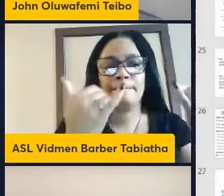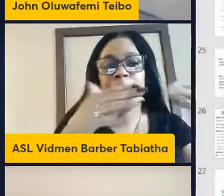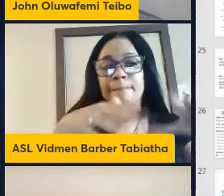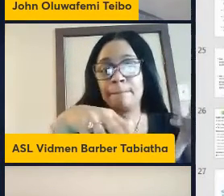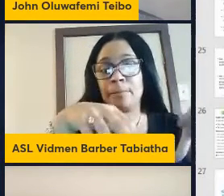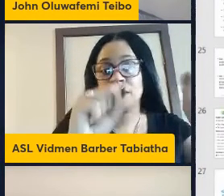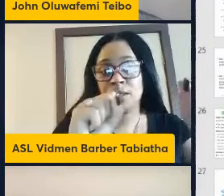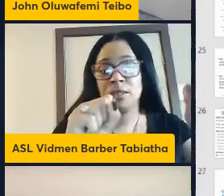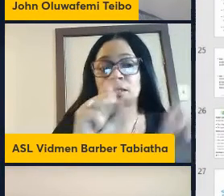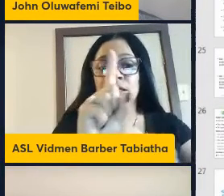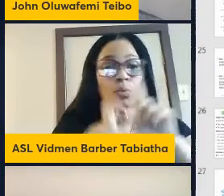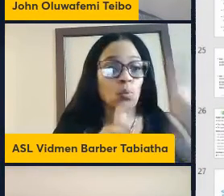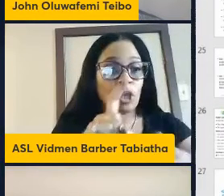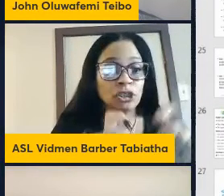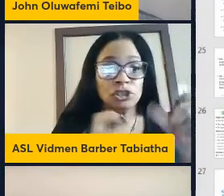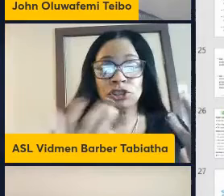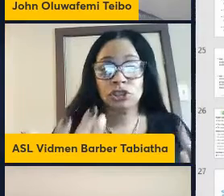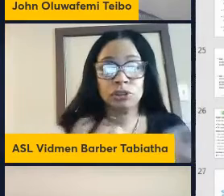some questions.